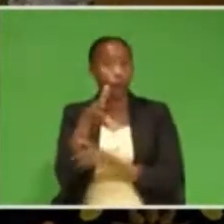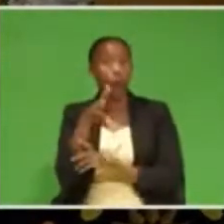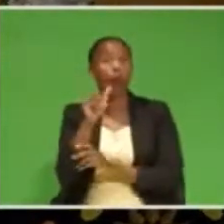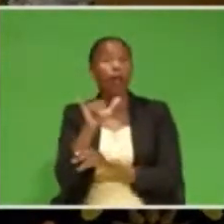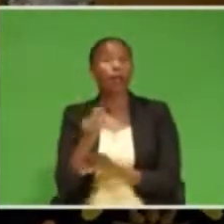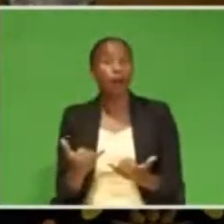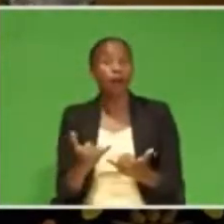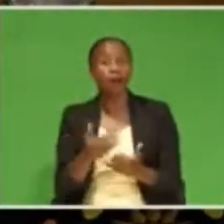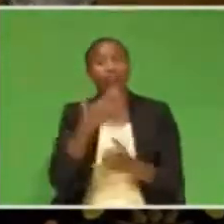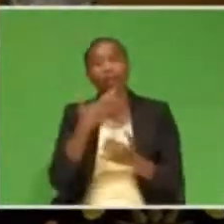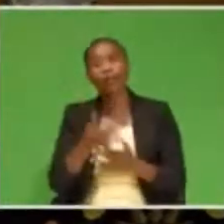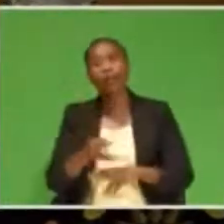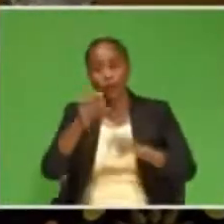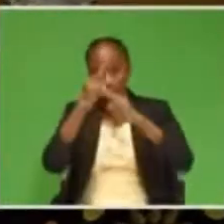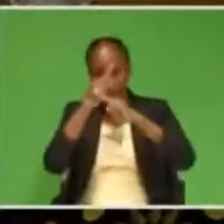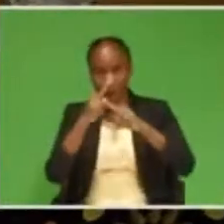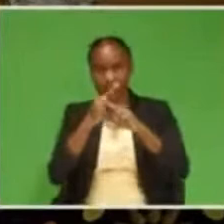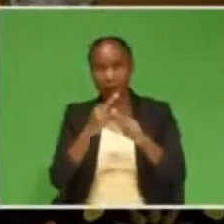Thank you, Mr. President.